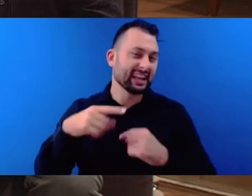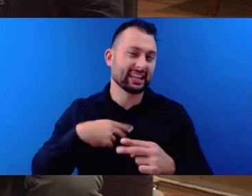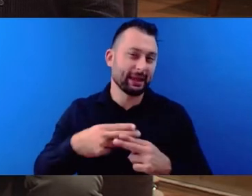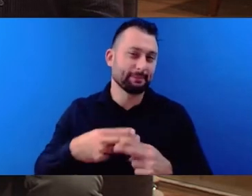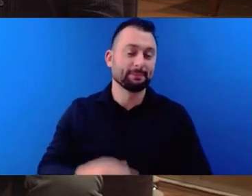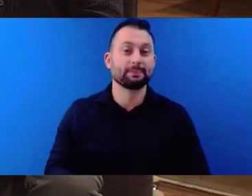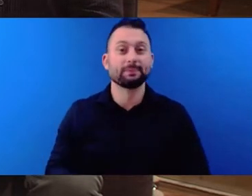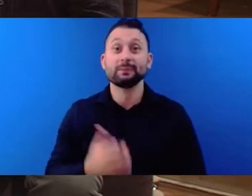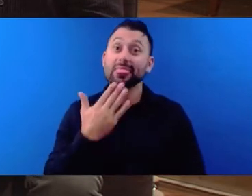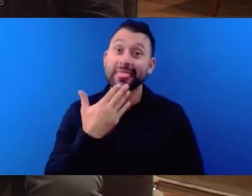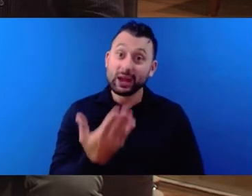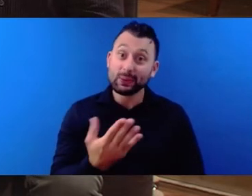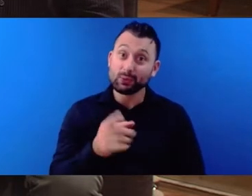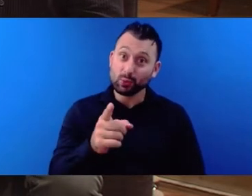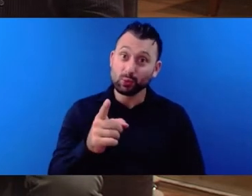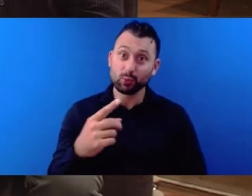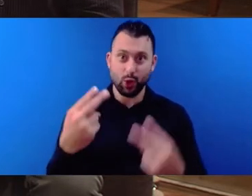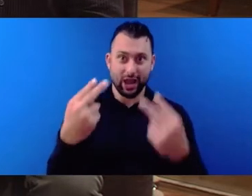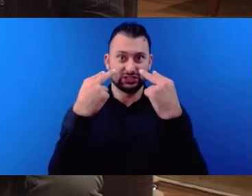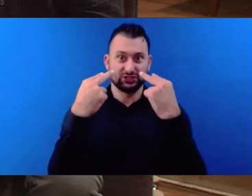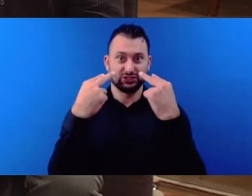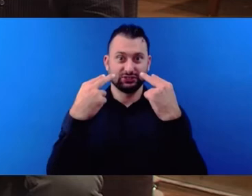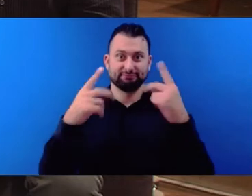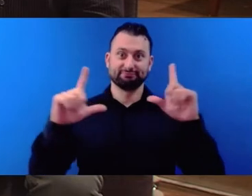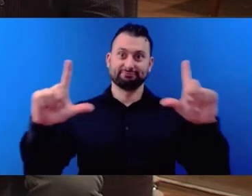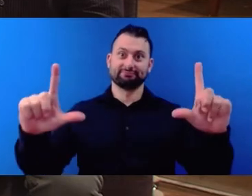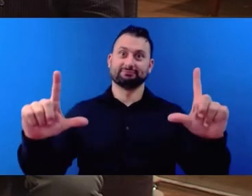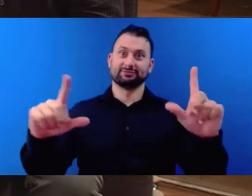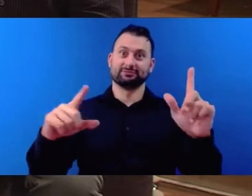Thank you for watching